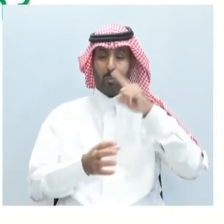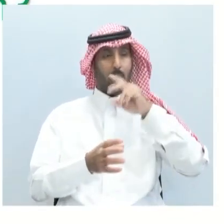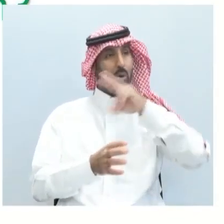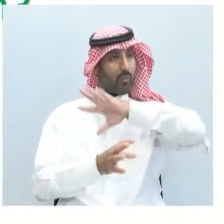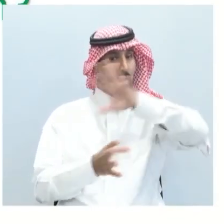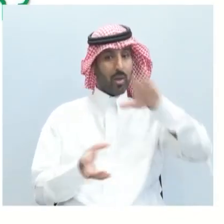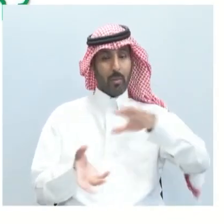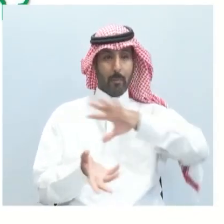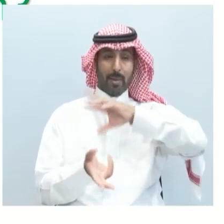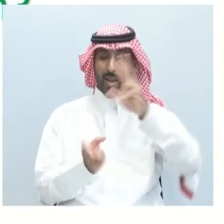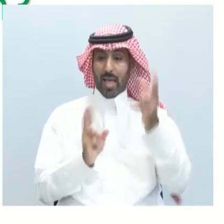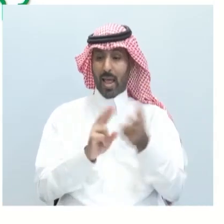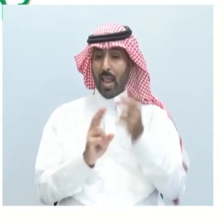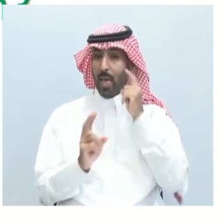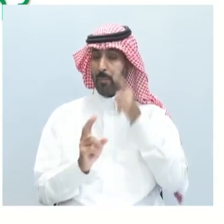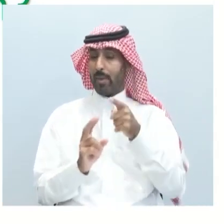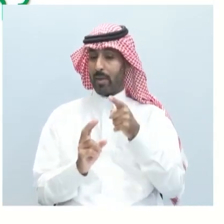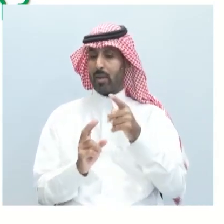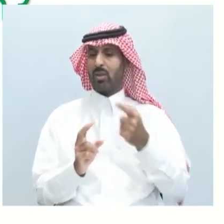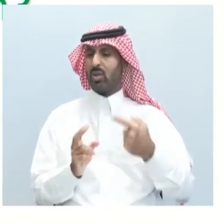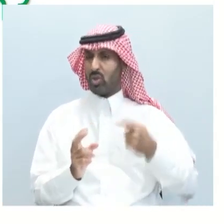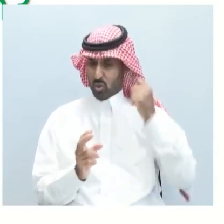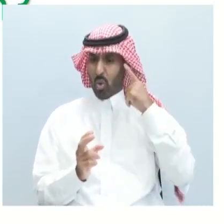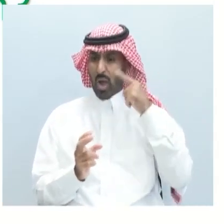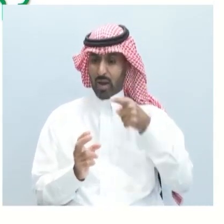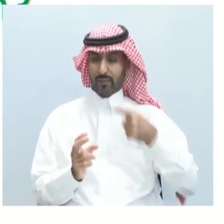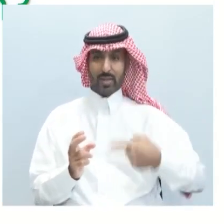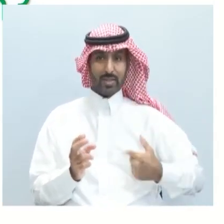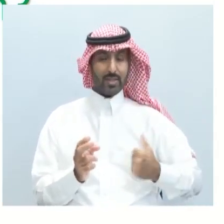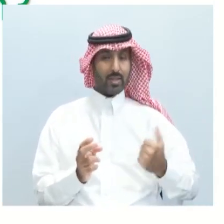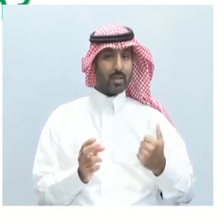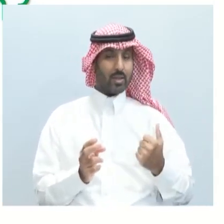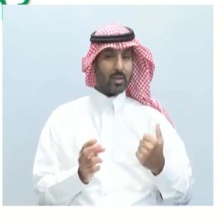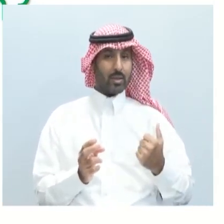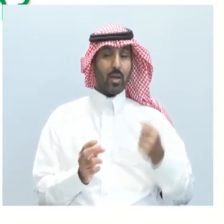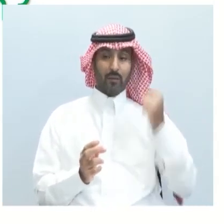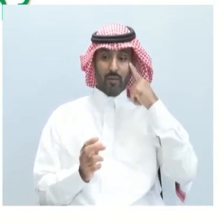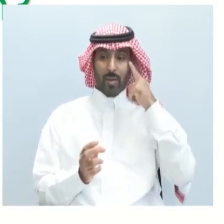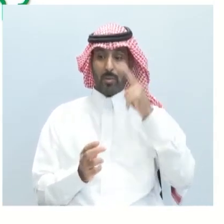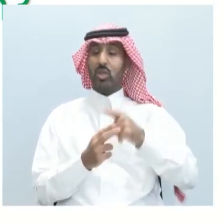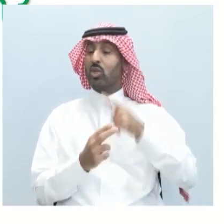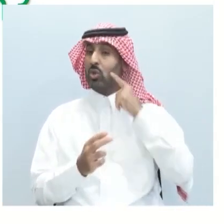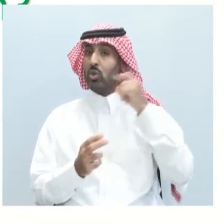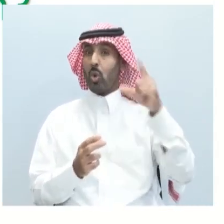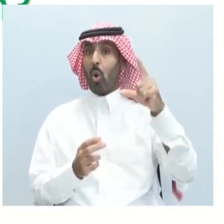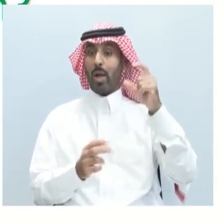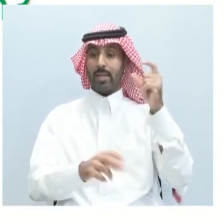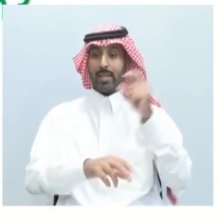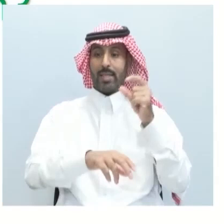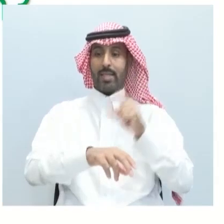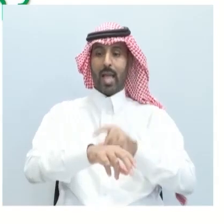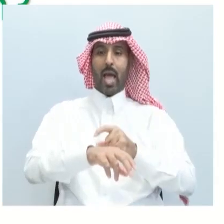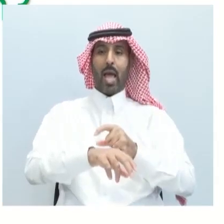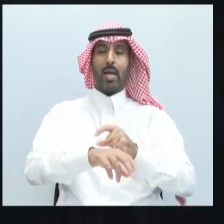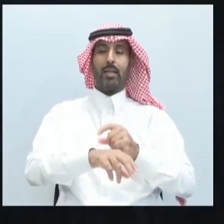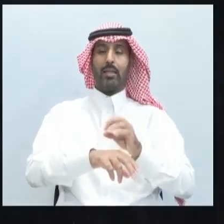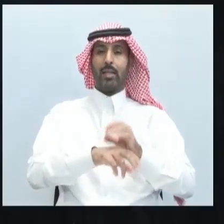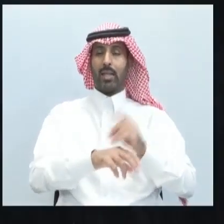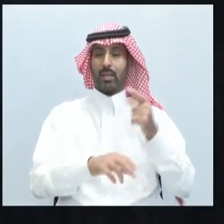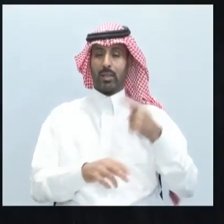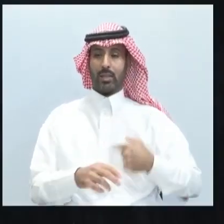their achievements. Do you recall any of them? So there are famous Saudi doctors. It may become in mind any